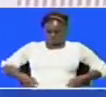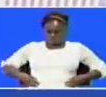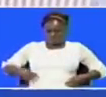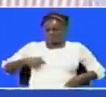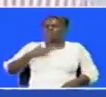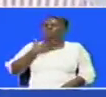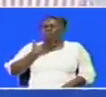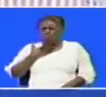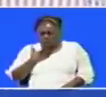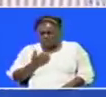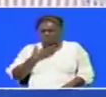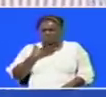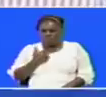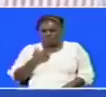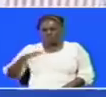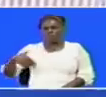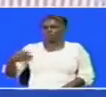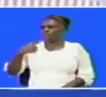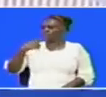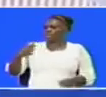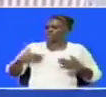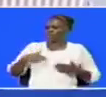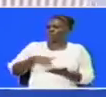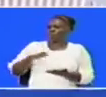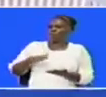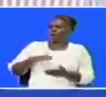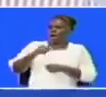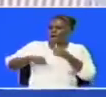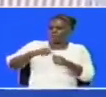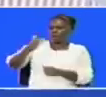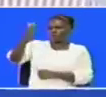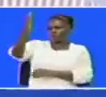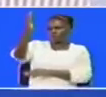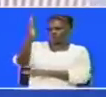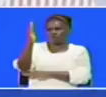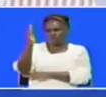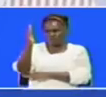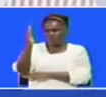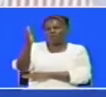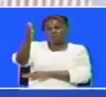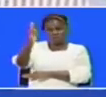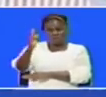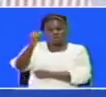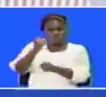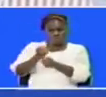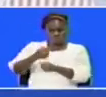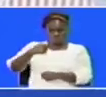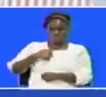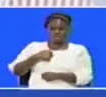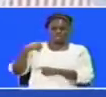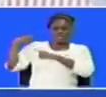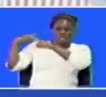my desire to tell people more about God. You know what God has done to me,